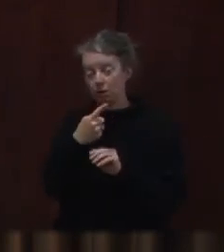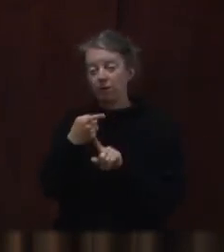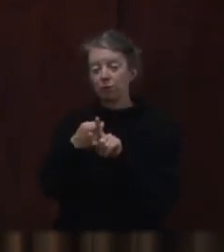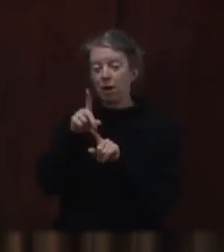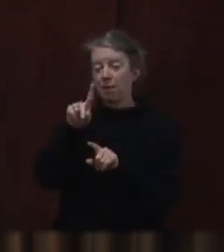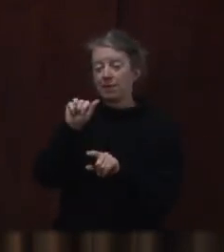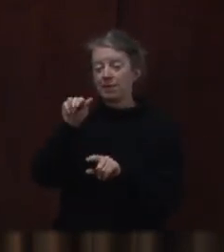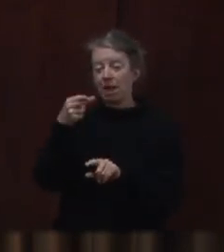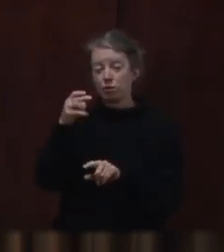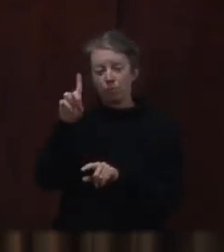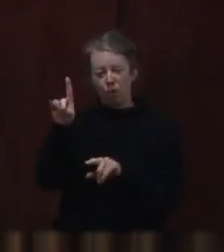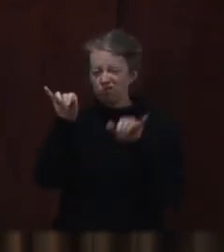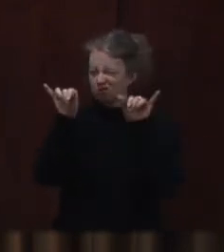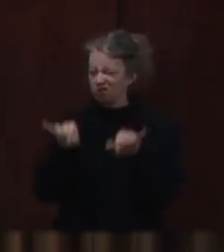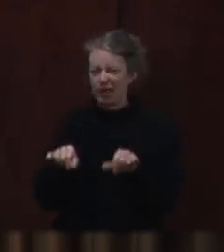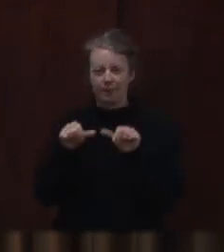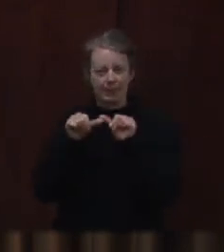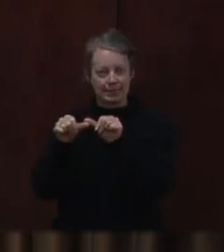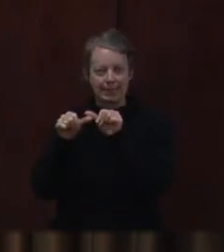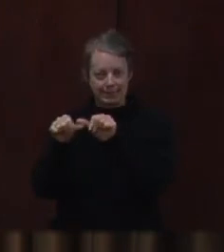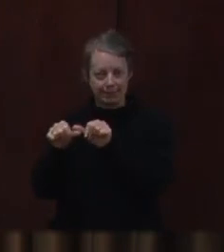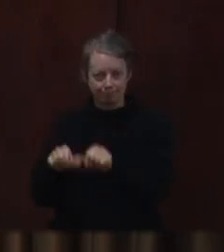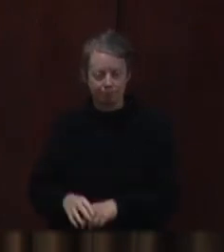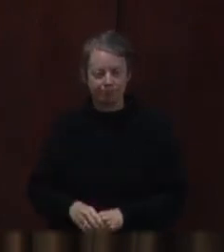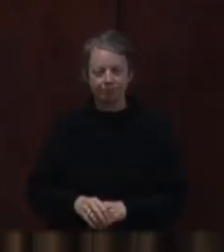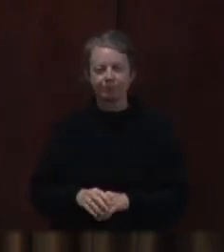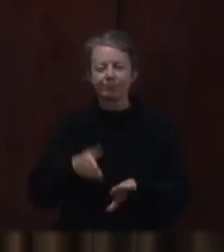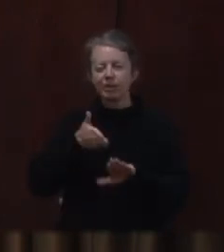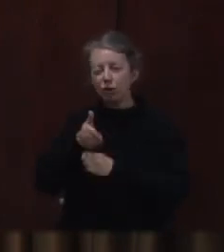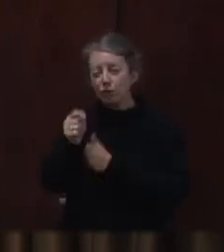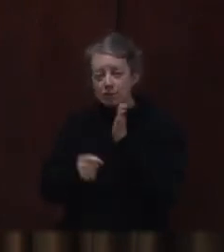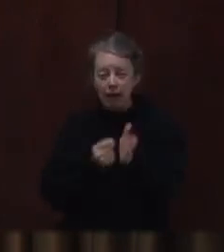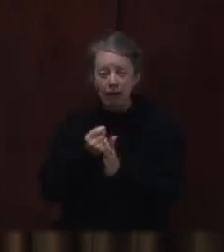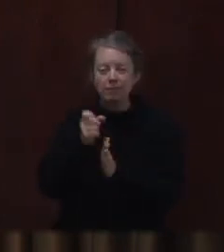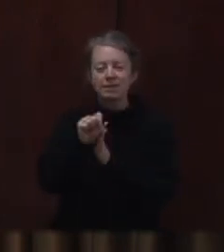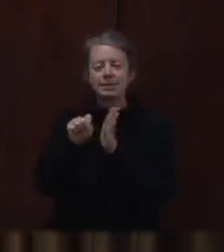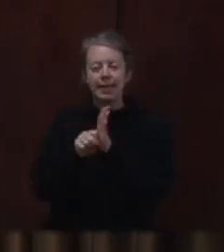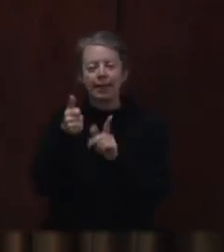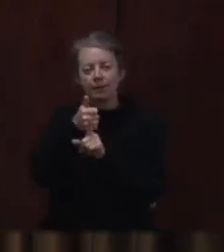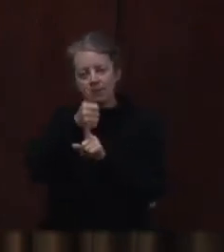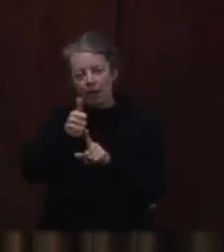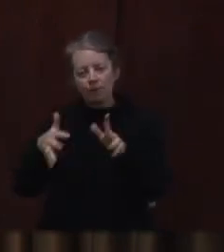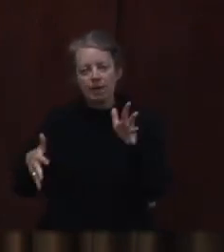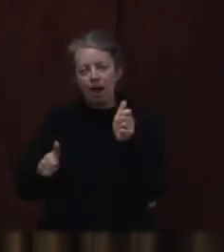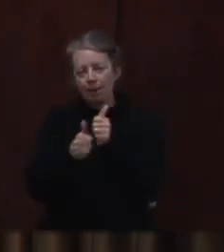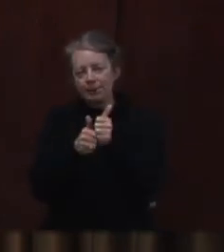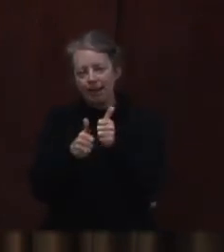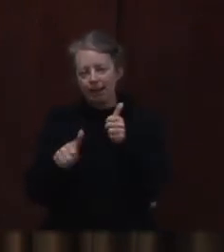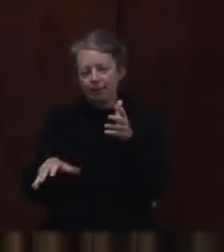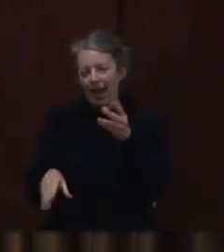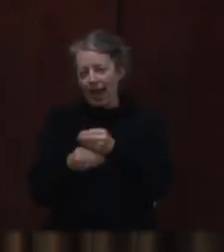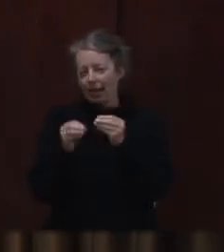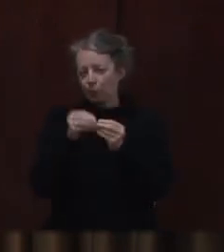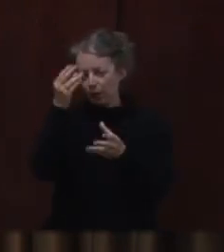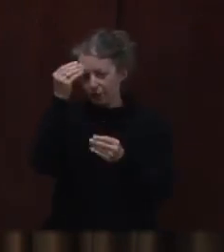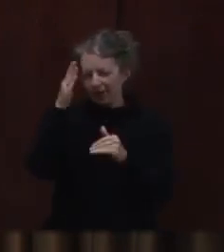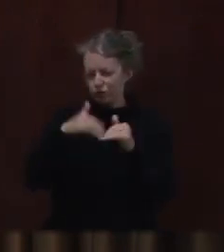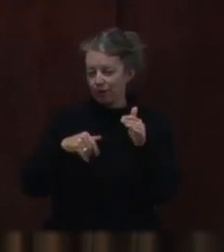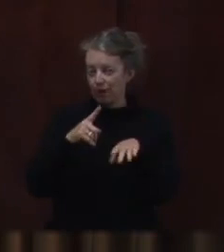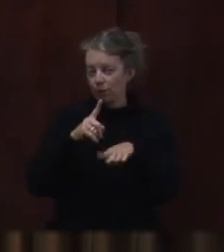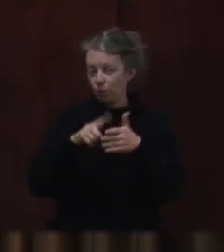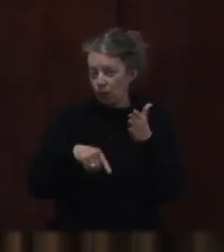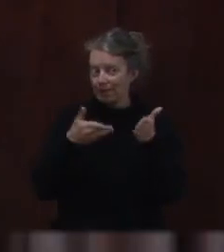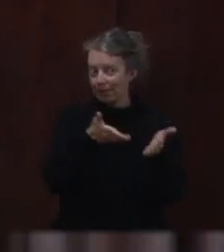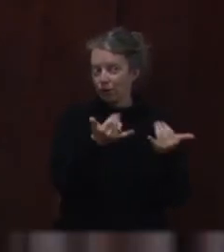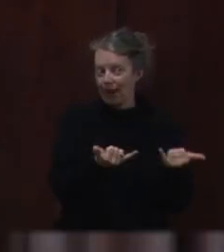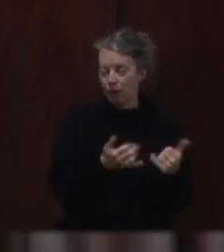that information. And over time, the state, may include more information on the dashboard than what it does right now. Okay. So yeah, not going